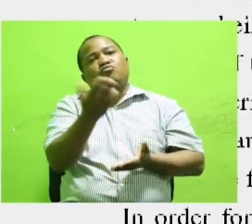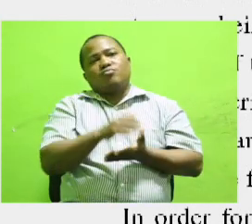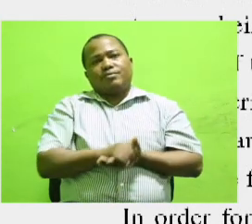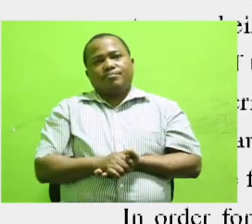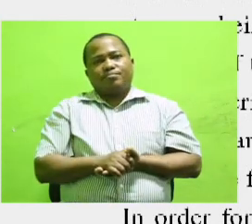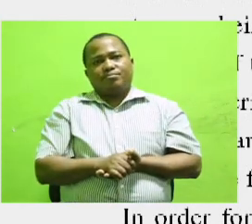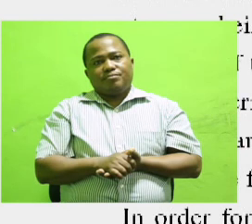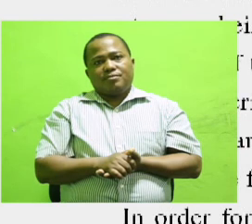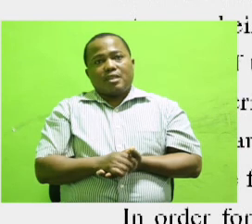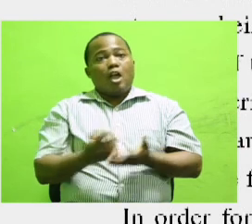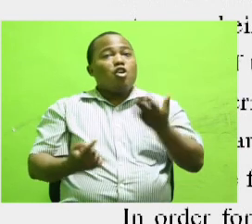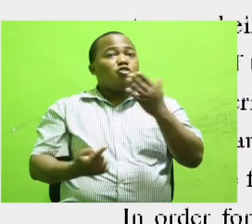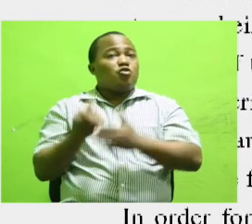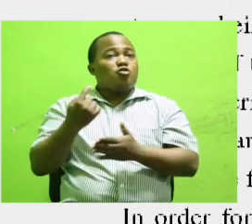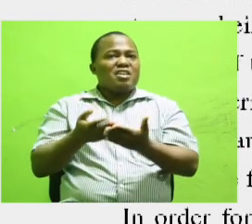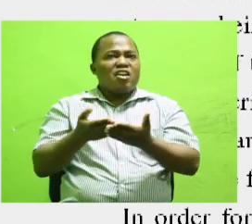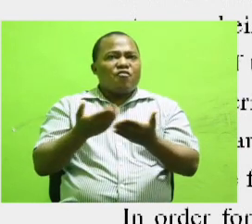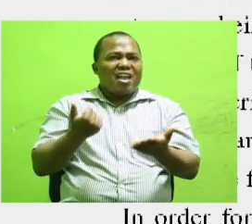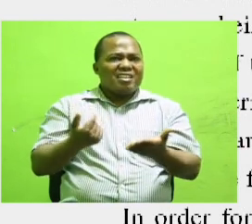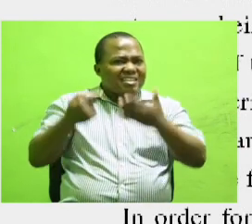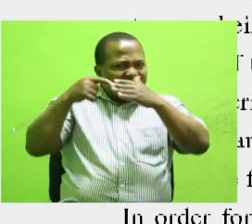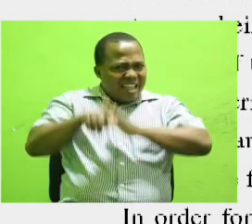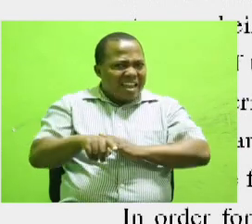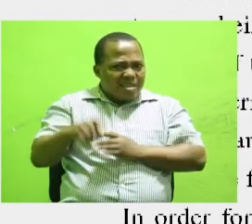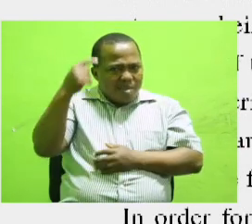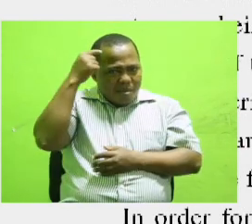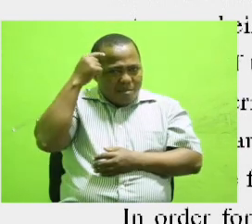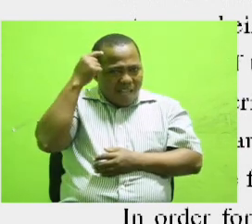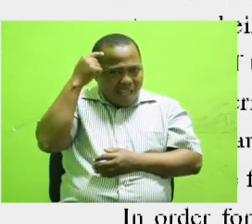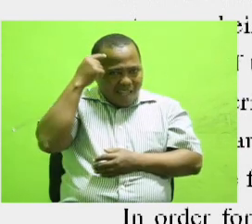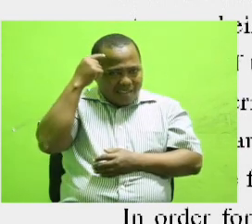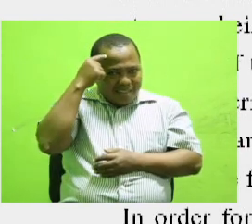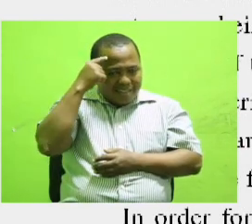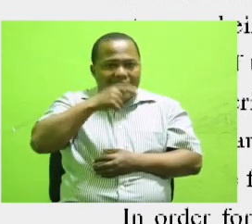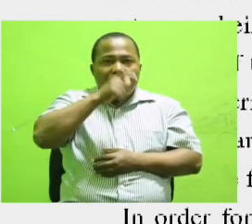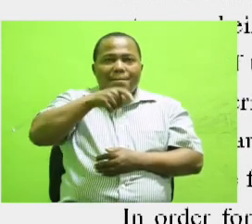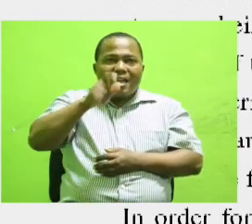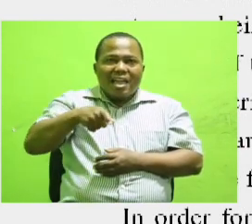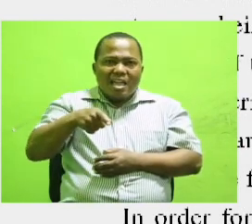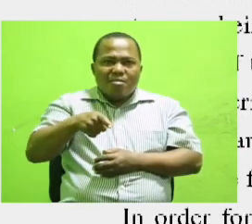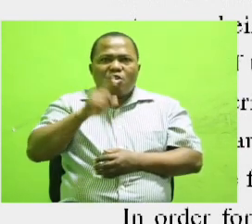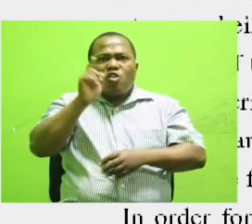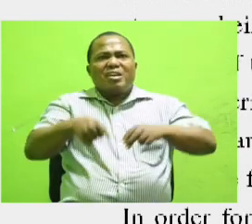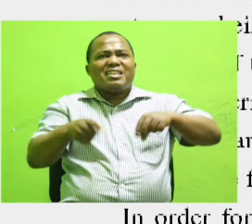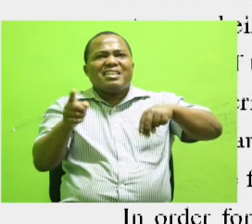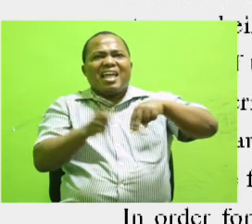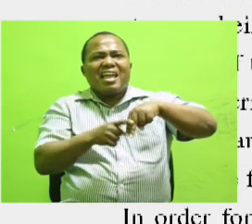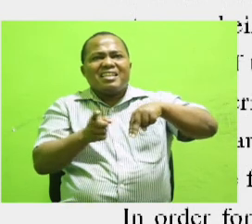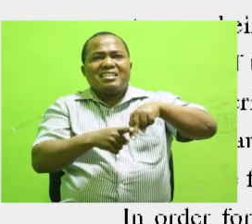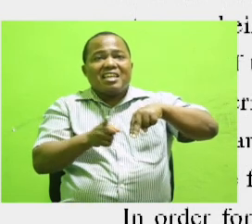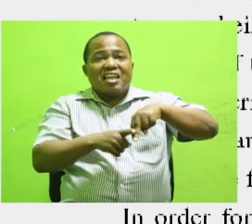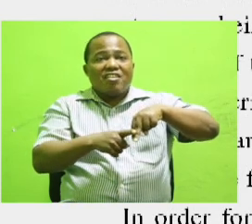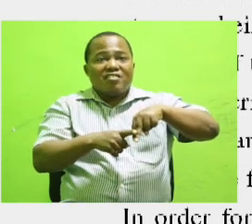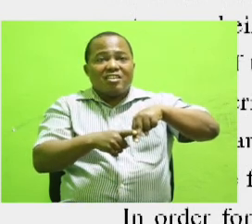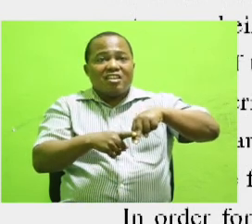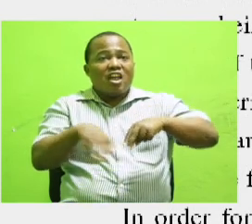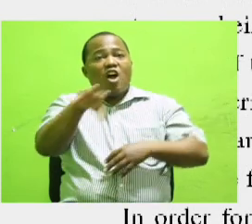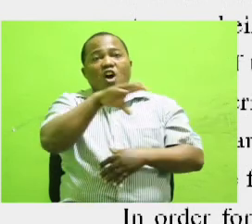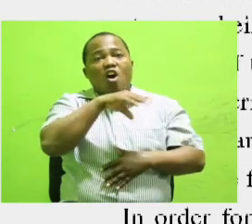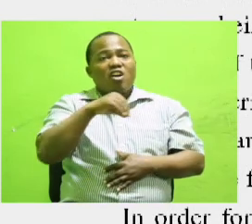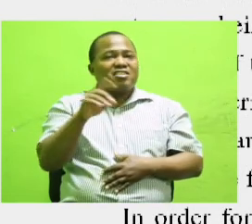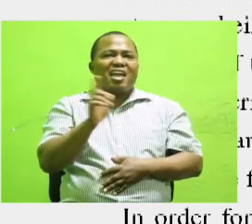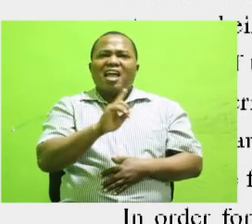due to the fact that in their minds they're saying that people with HIV AIDS are worthless.